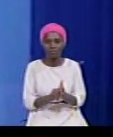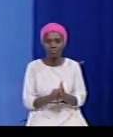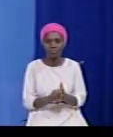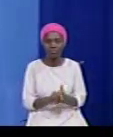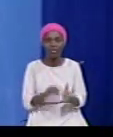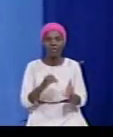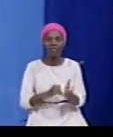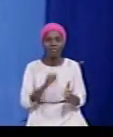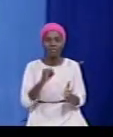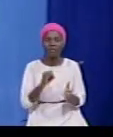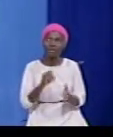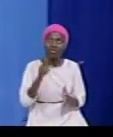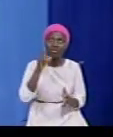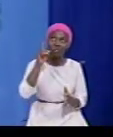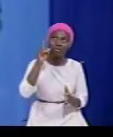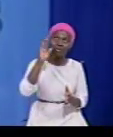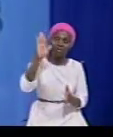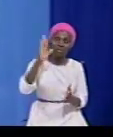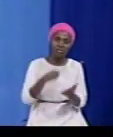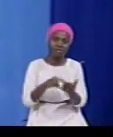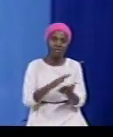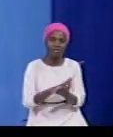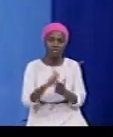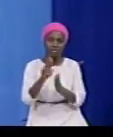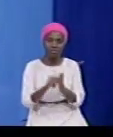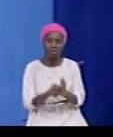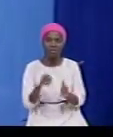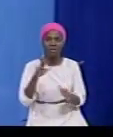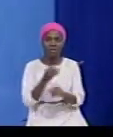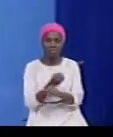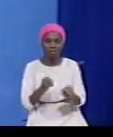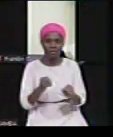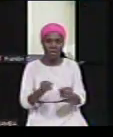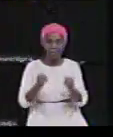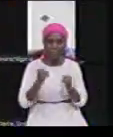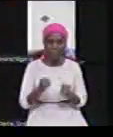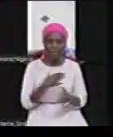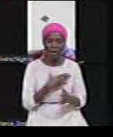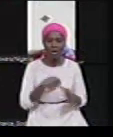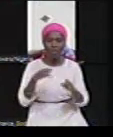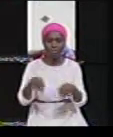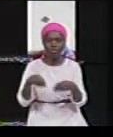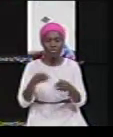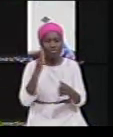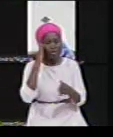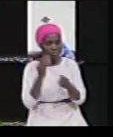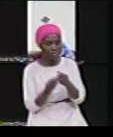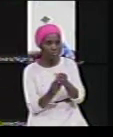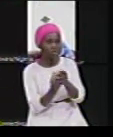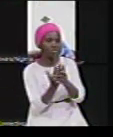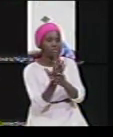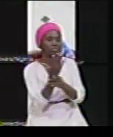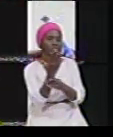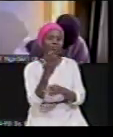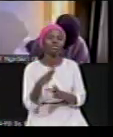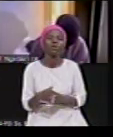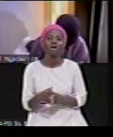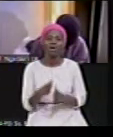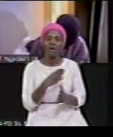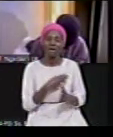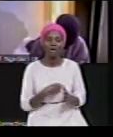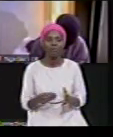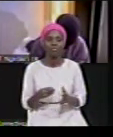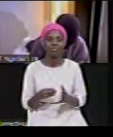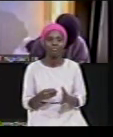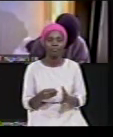it's redemption, it's power, it's provision will spring forth, and there'll be praise before the Lord in all